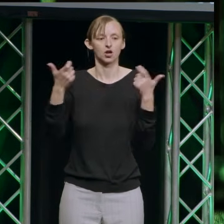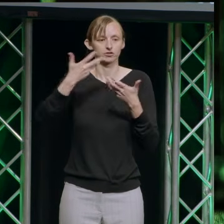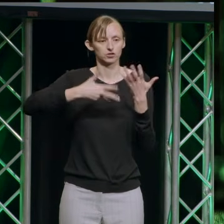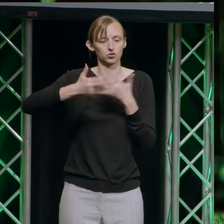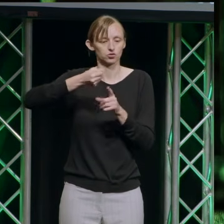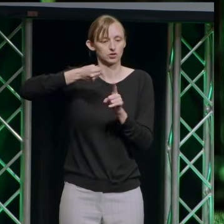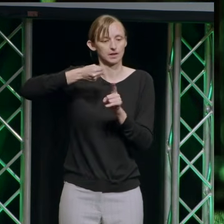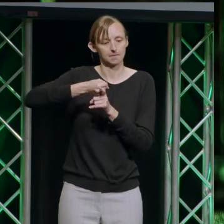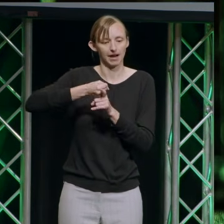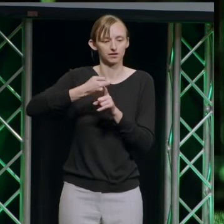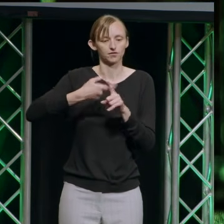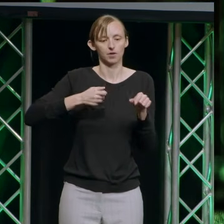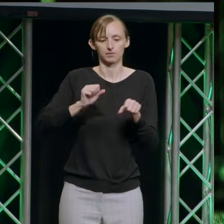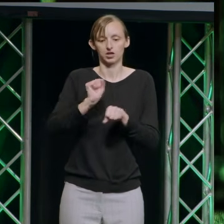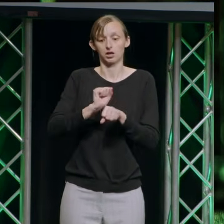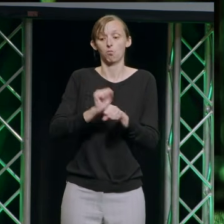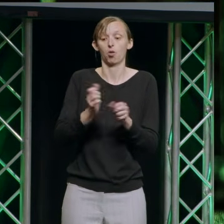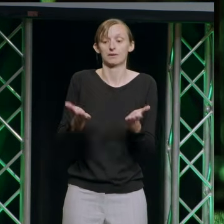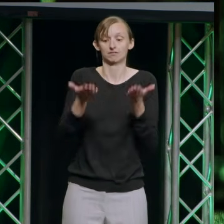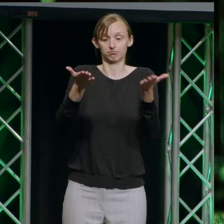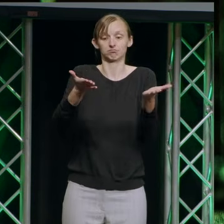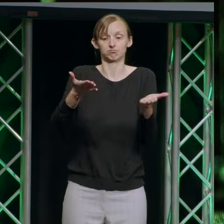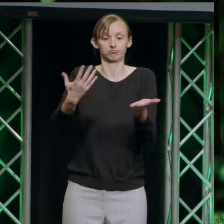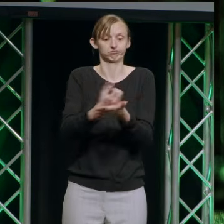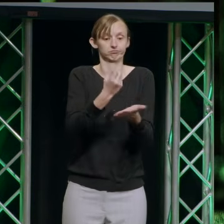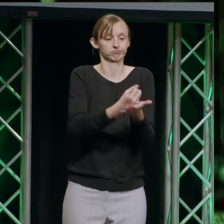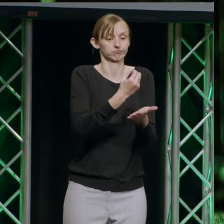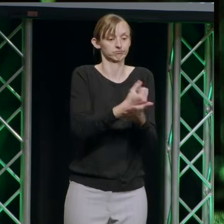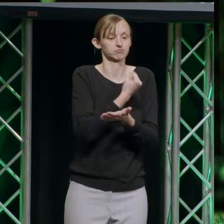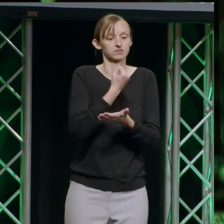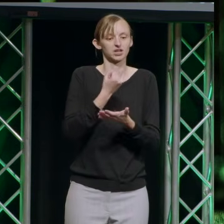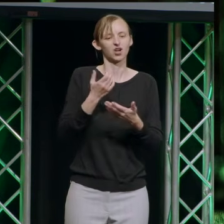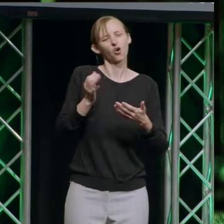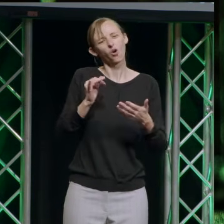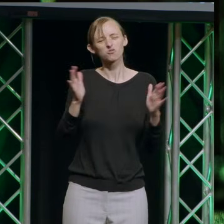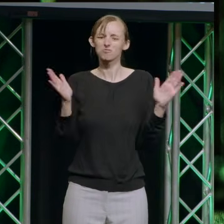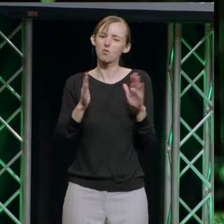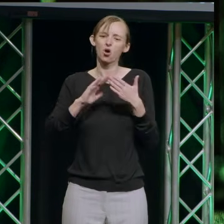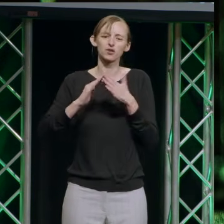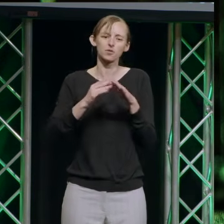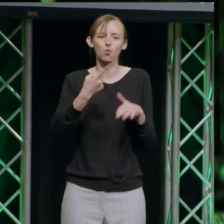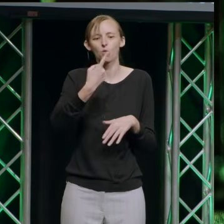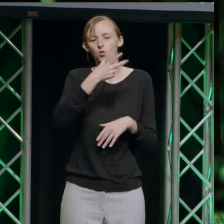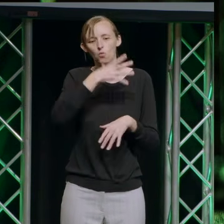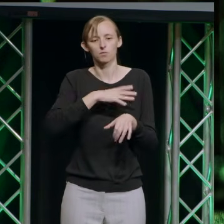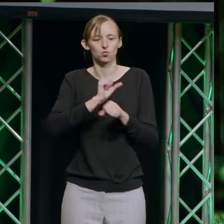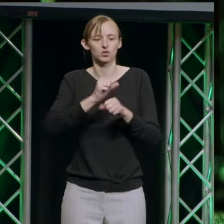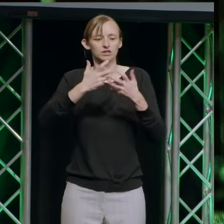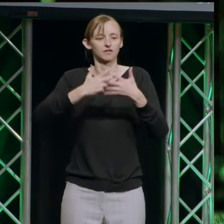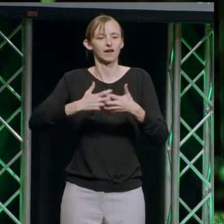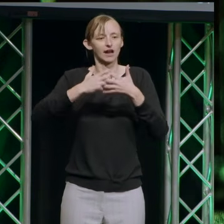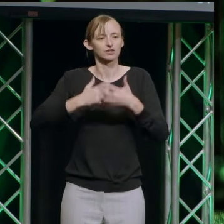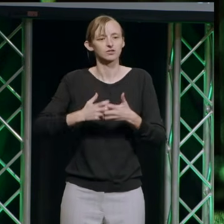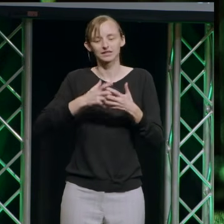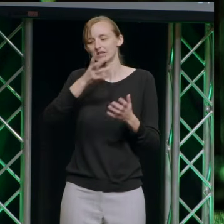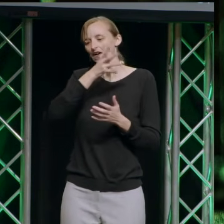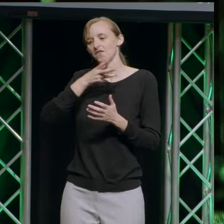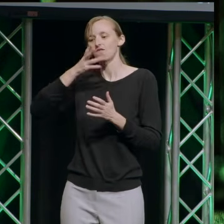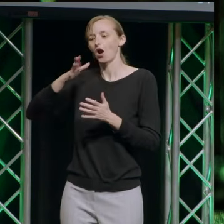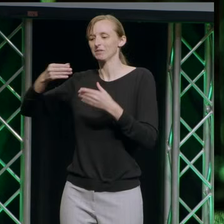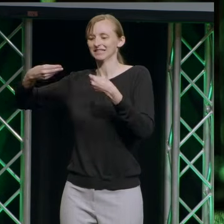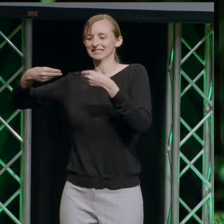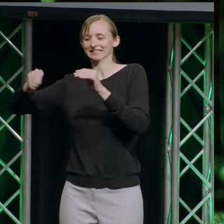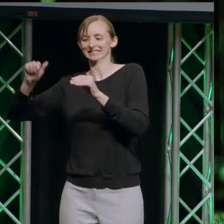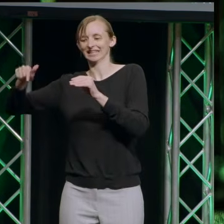will come from employment opportunities. And it's a little bit of a community. One of the women that works in our factory is the wife of one of the farmers we get banana